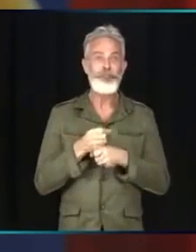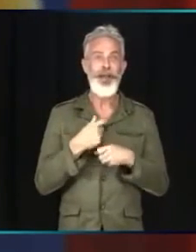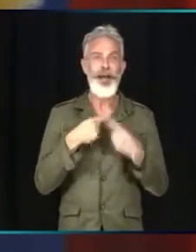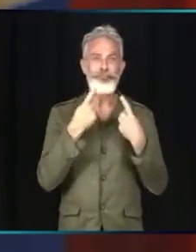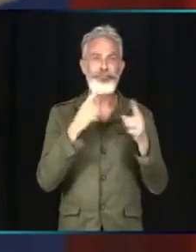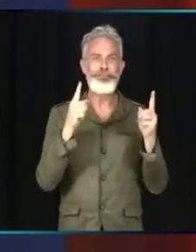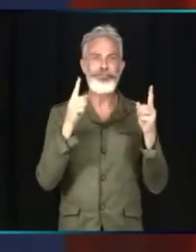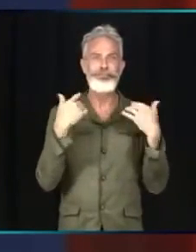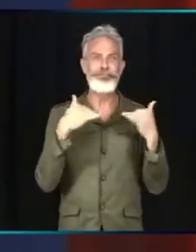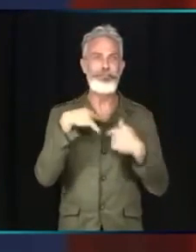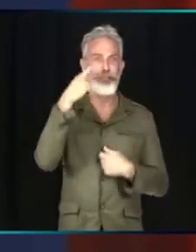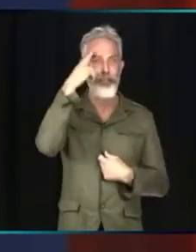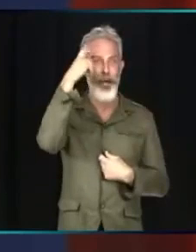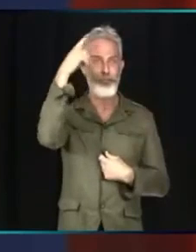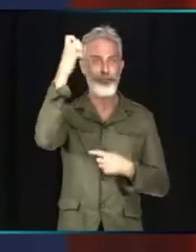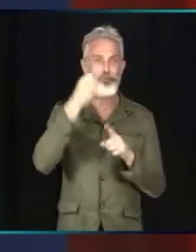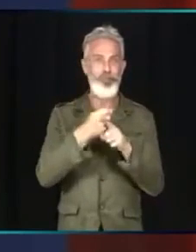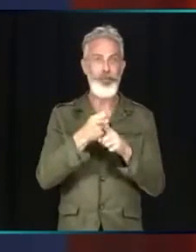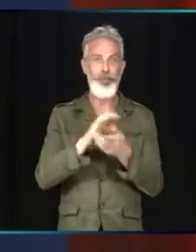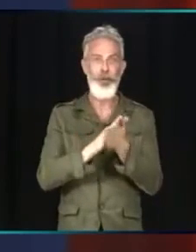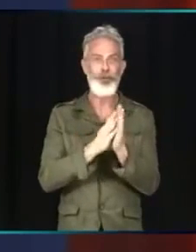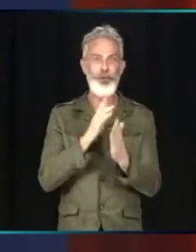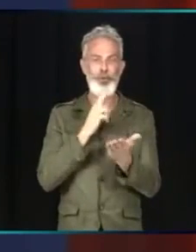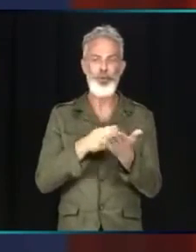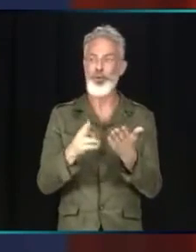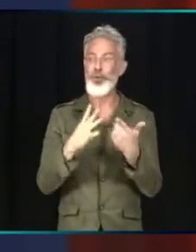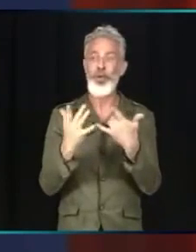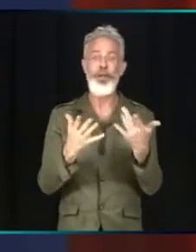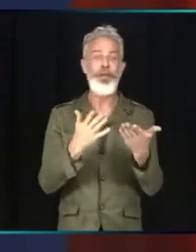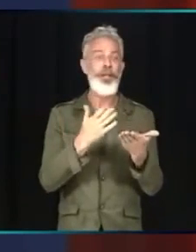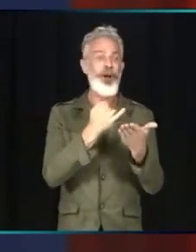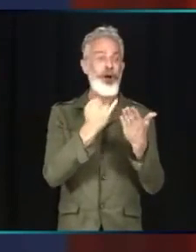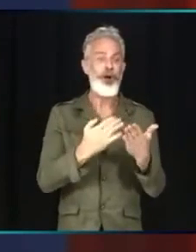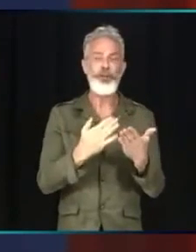songwriters, producers, engineers, and everyone in the music community who are